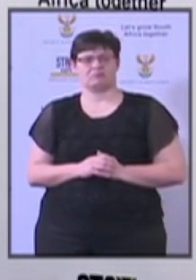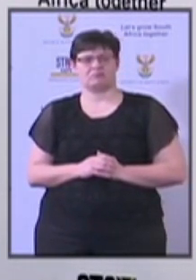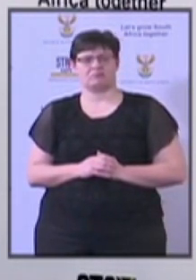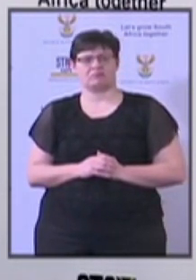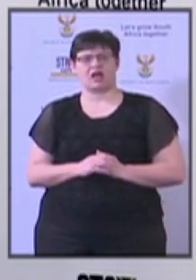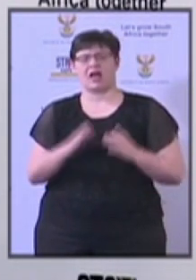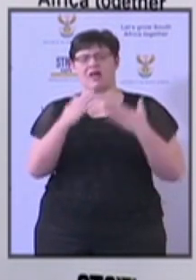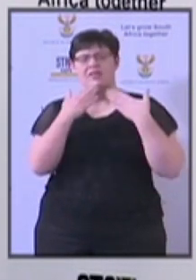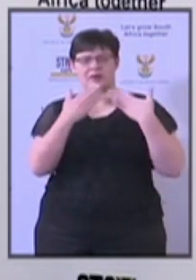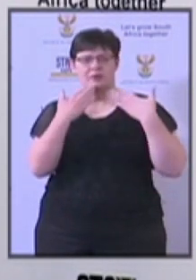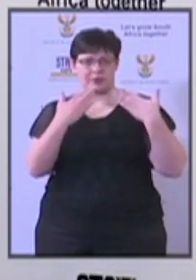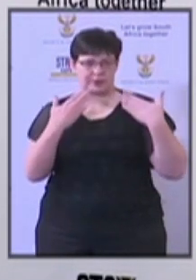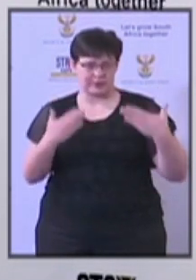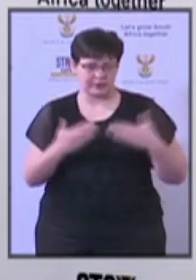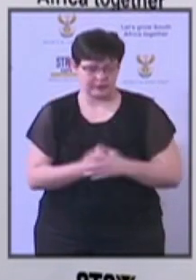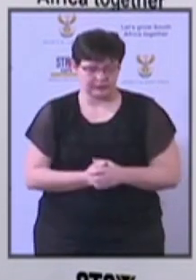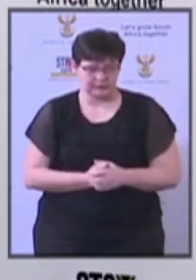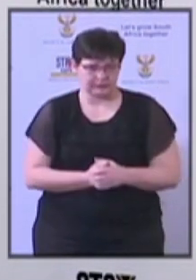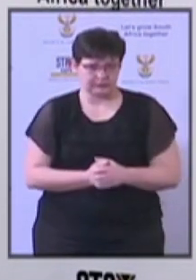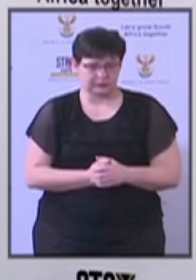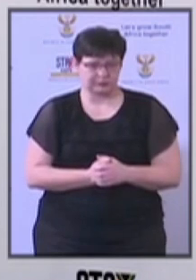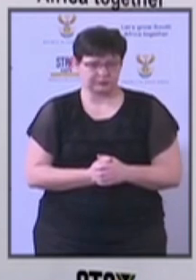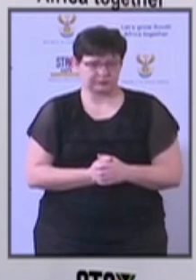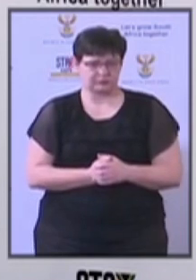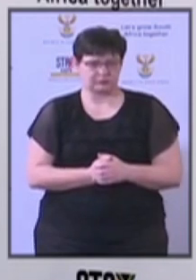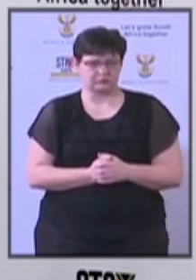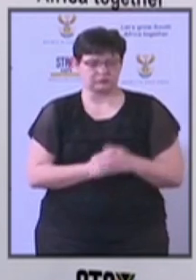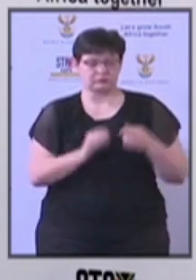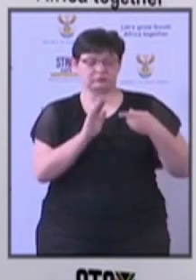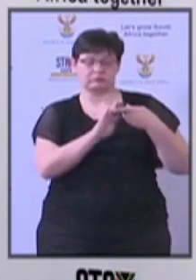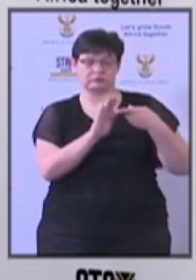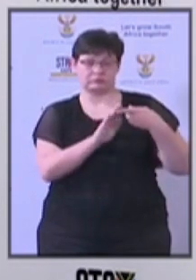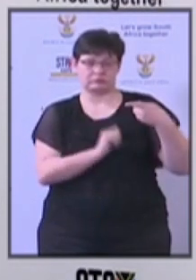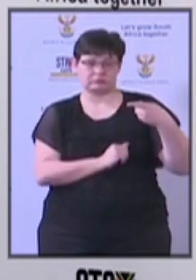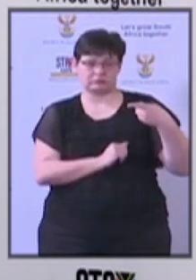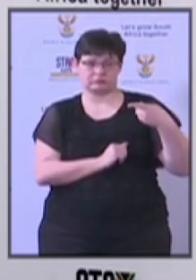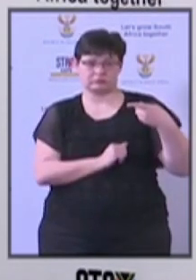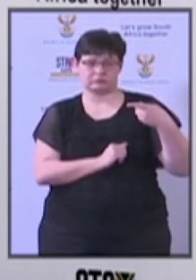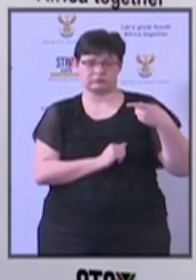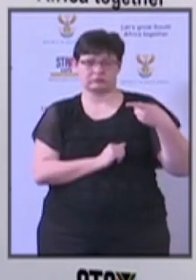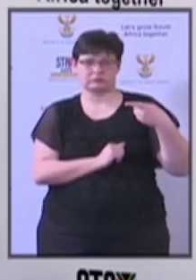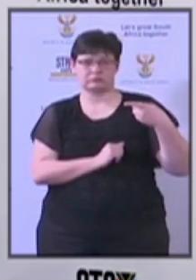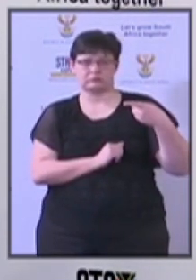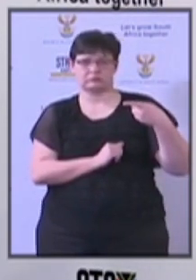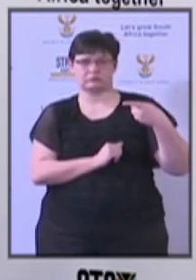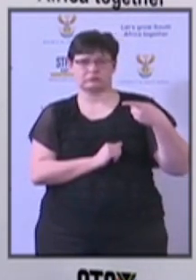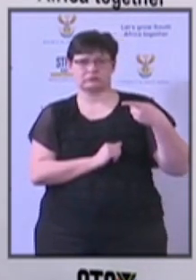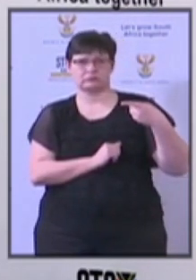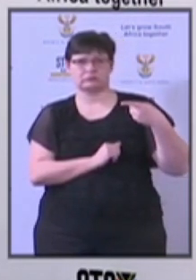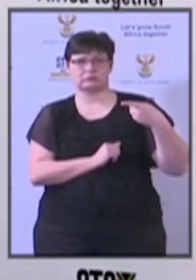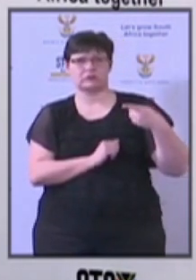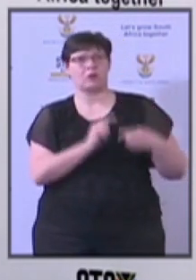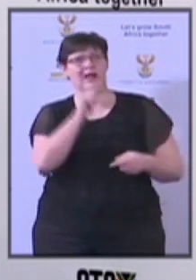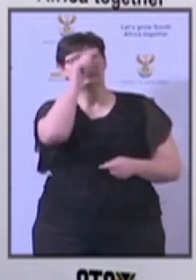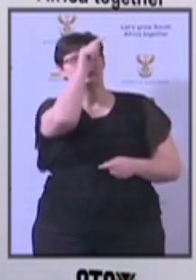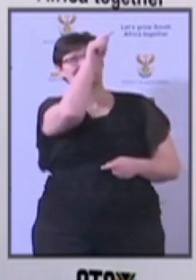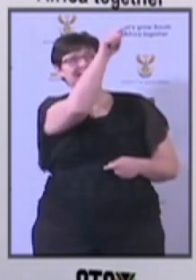Thank you very much. The issue of helping South Africans who want to come home